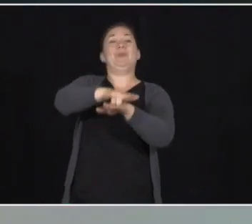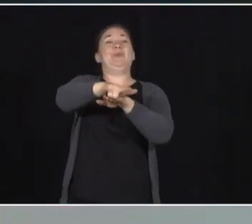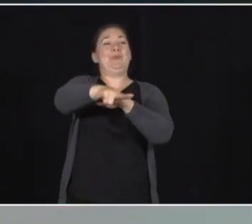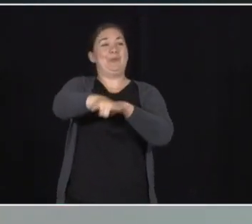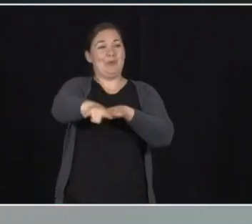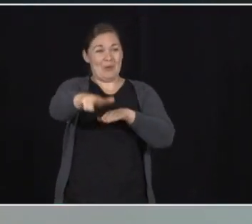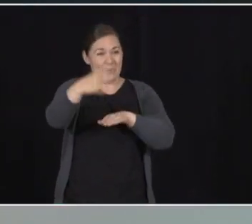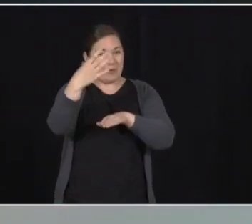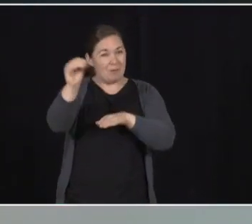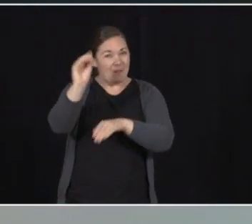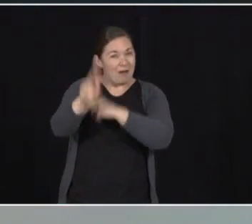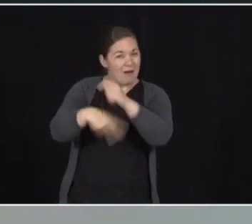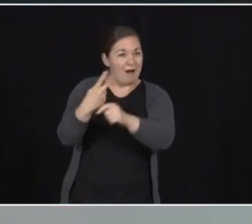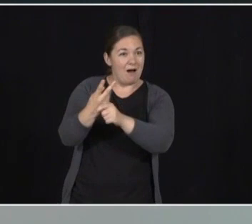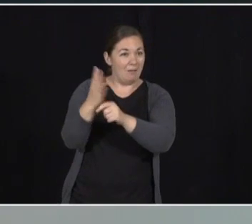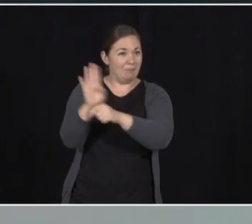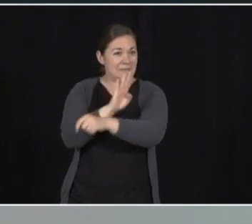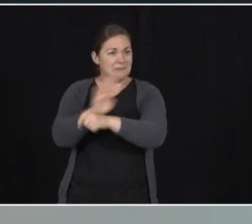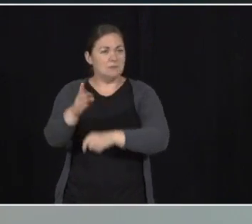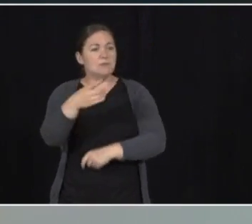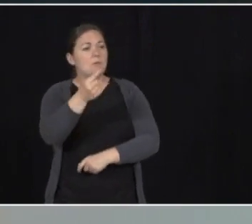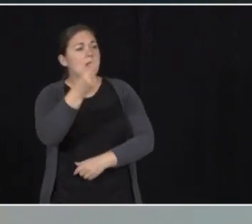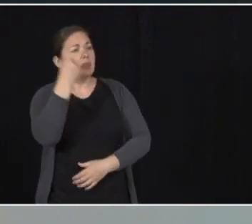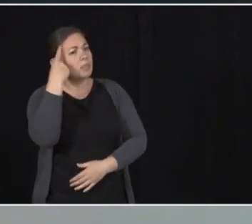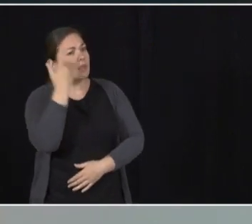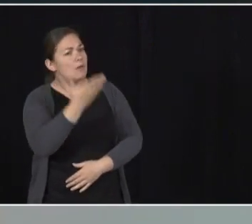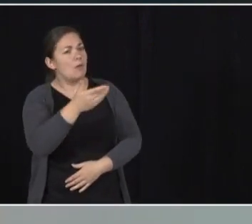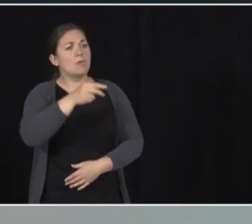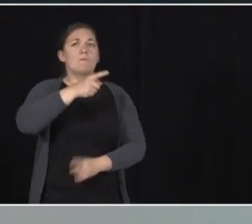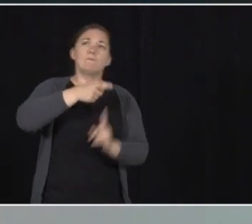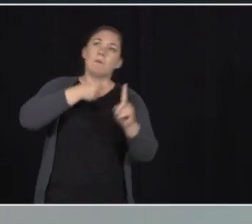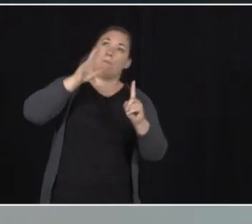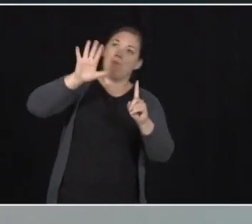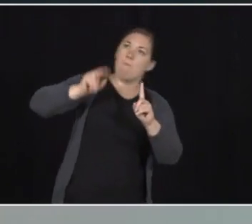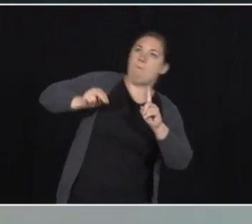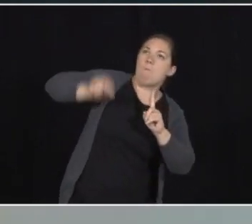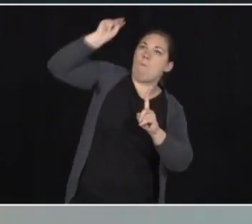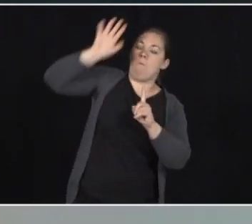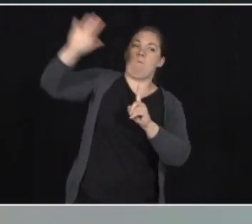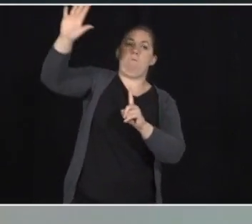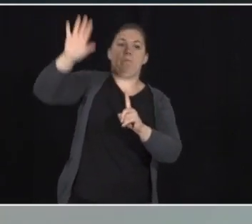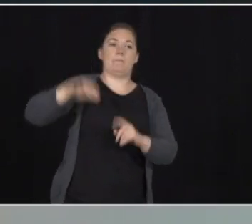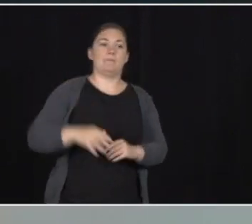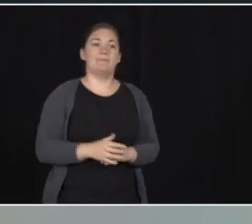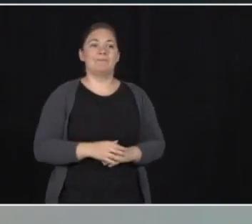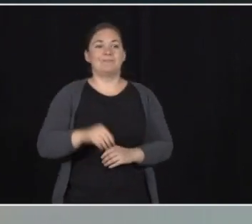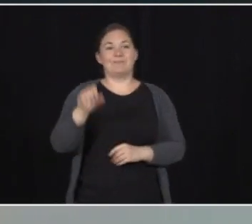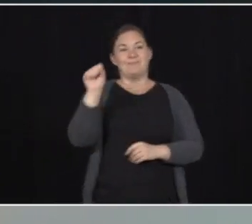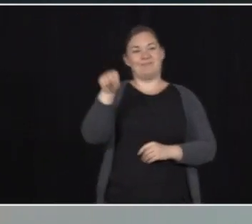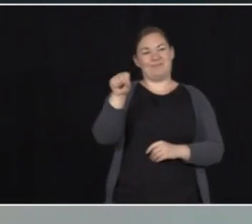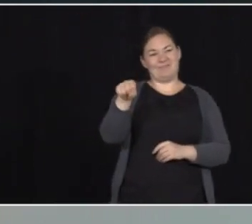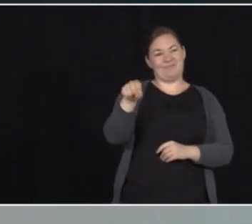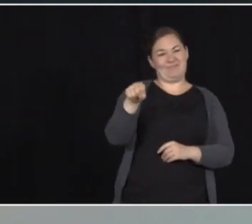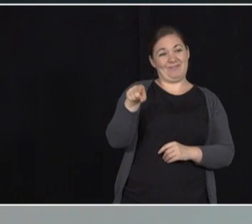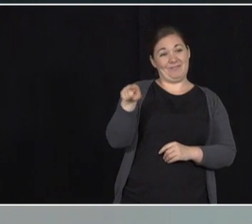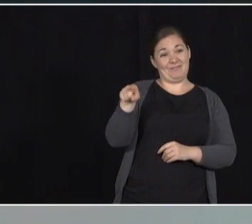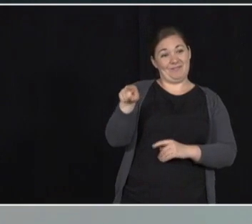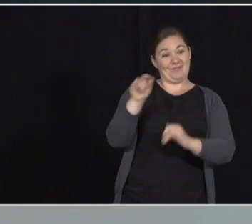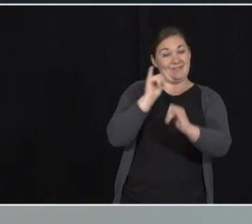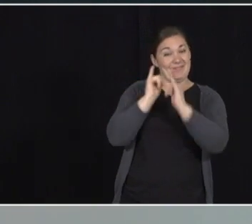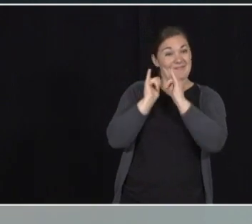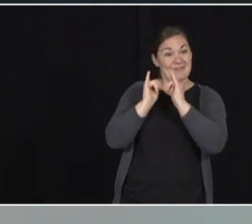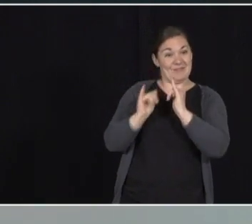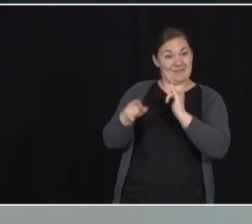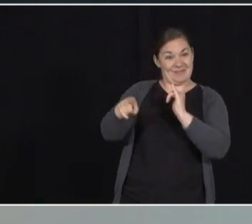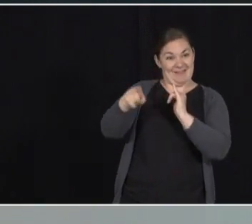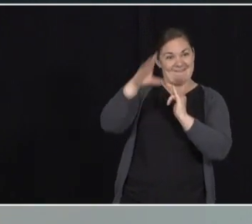the question? I sure can. Okay. Yeah. He's a little closer to me there here in Thunder Bay there. Thanks for the question.